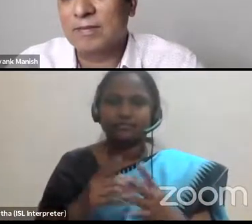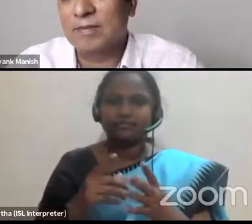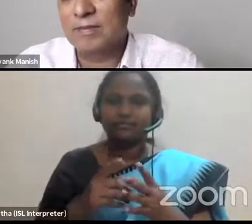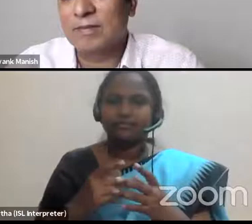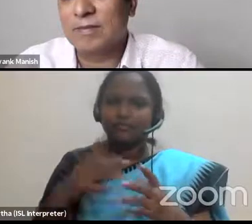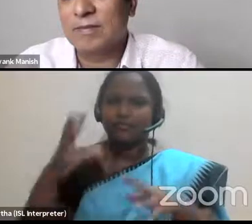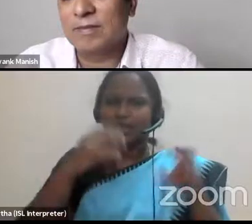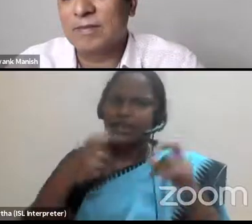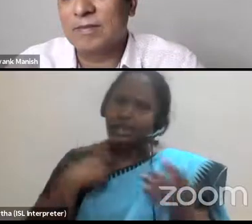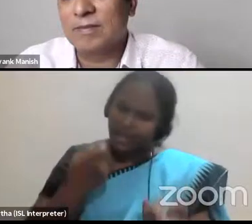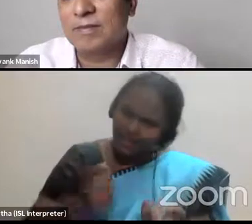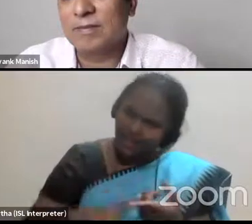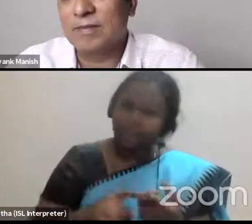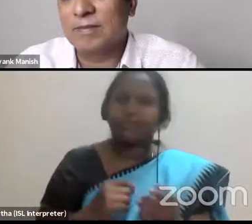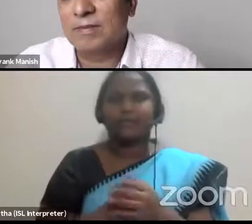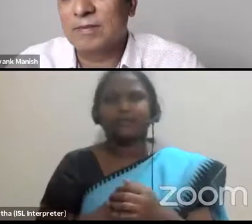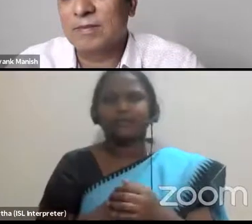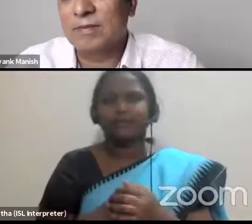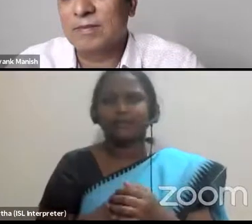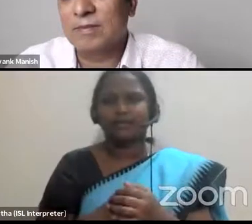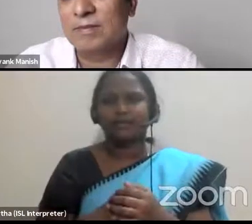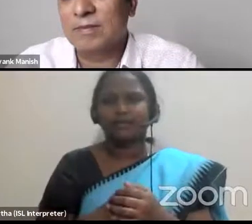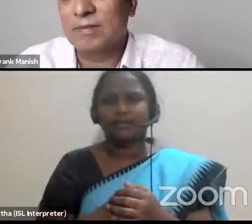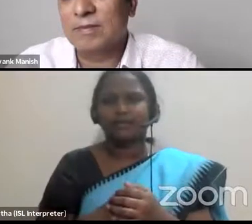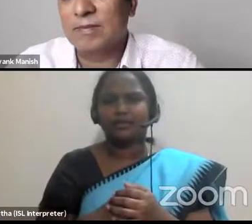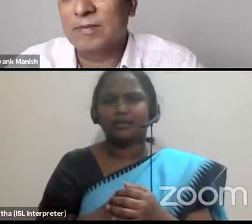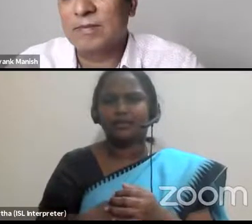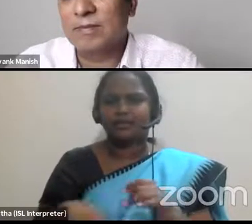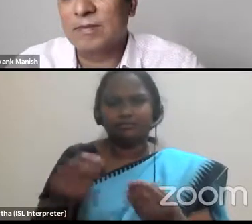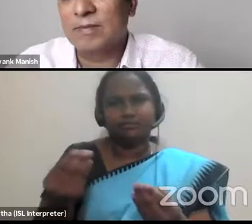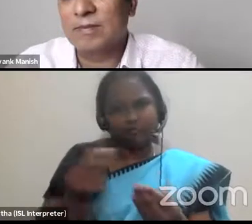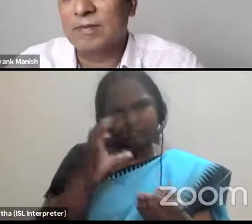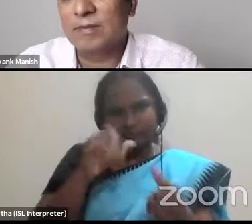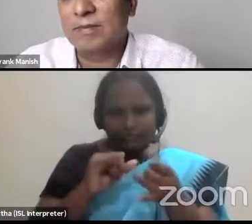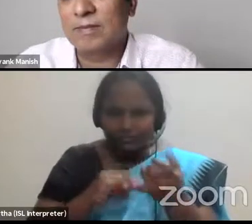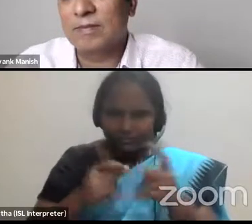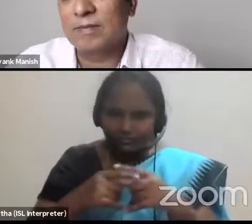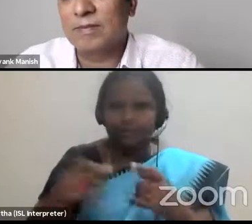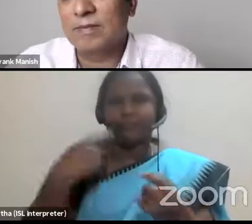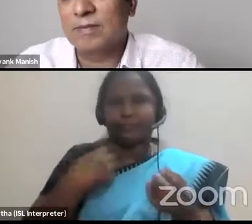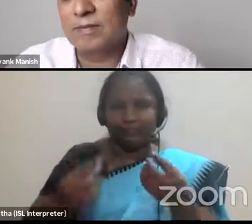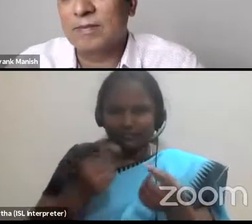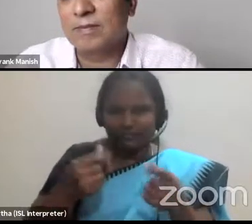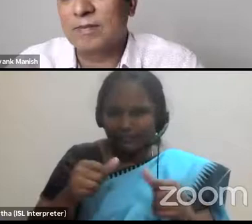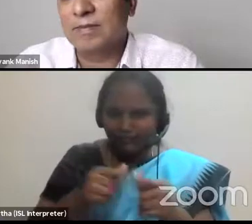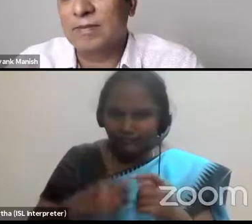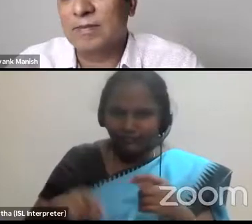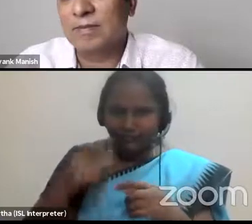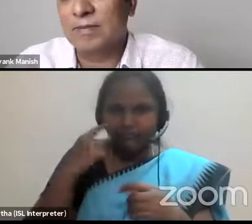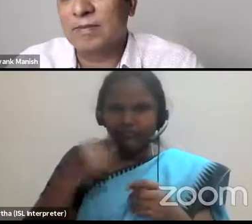And then that's actually happening. In some cases, we are actually using technology